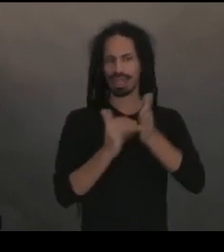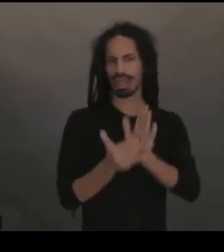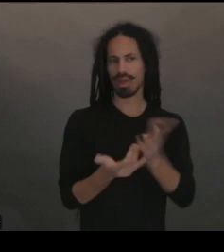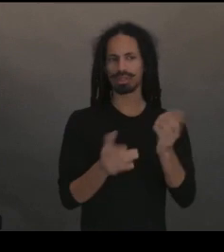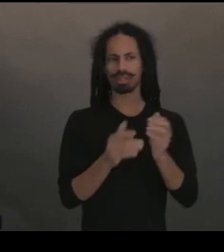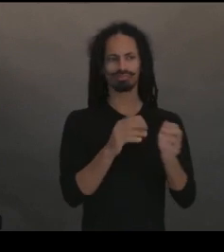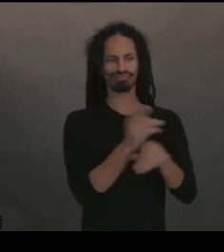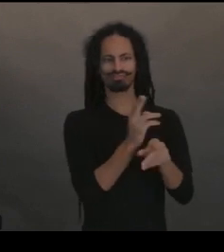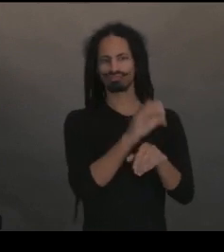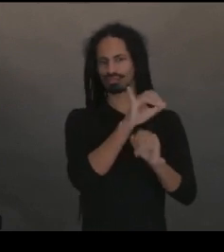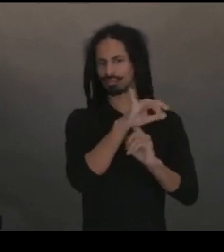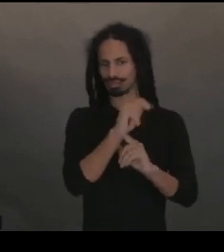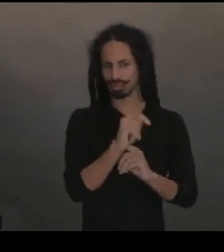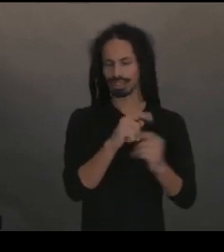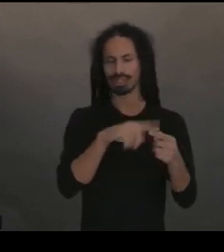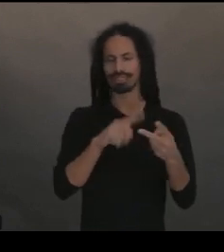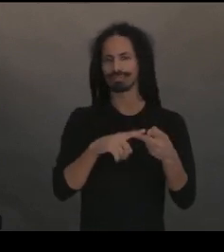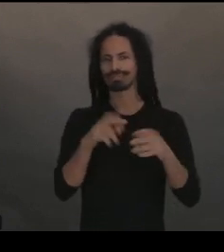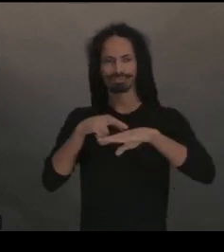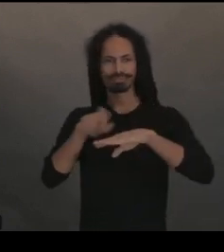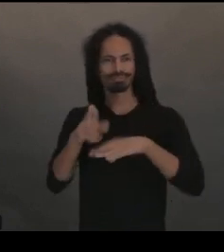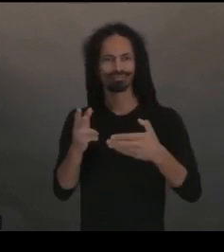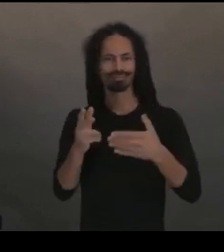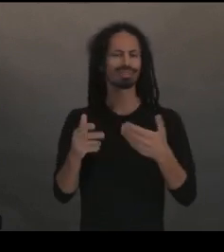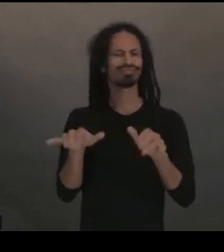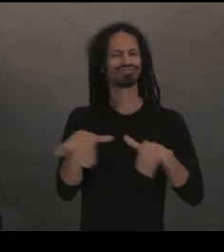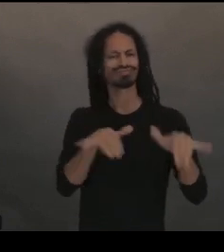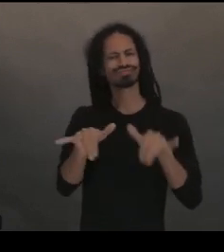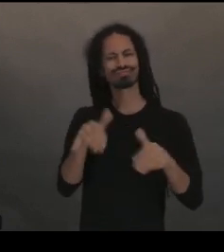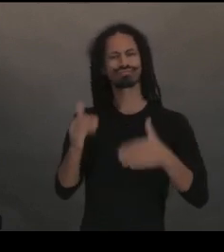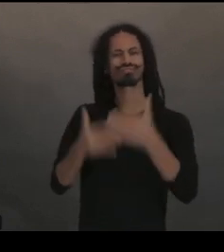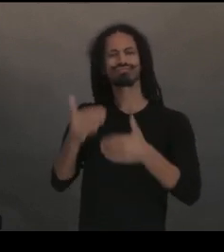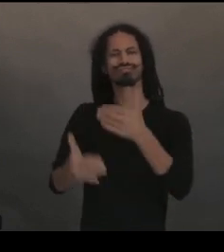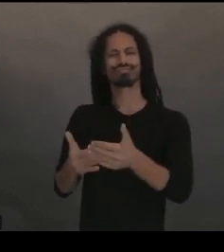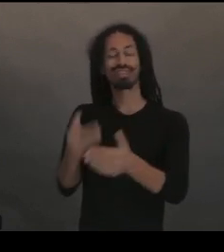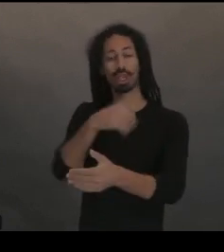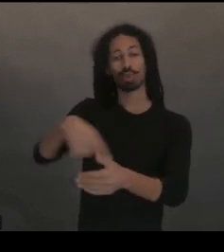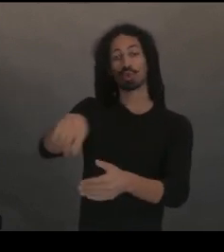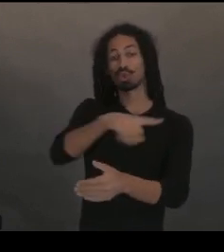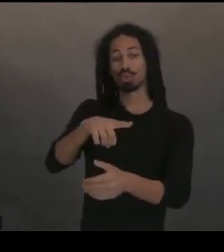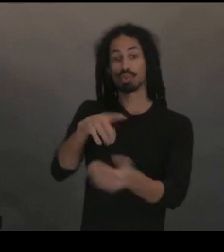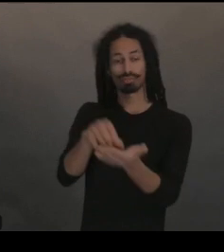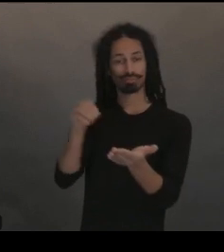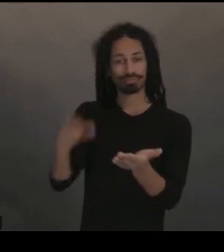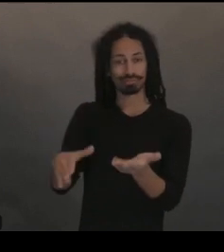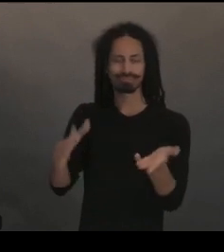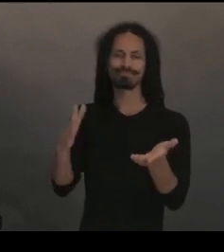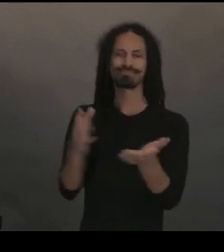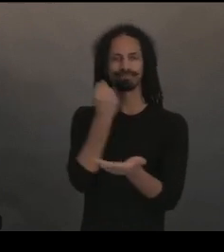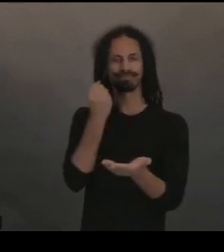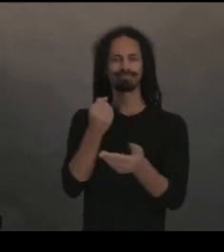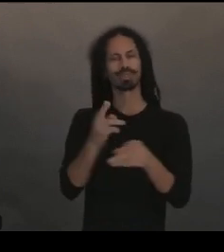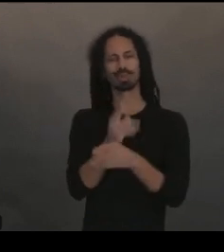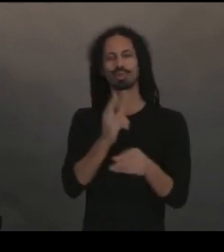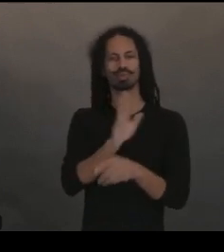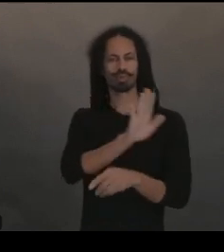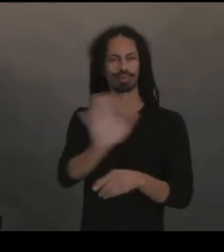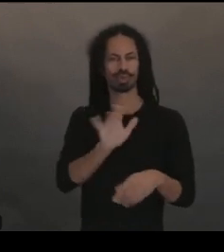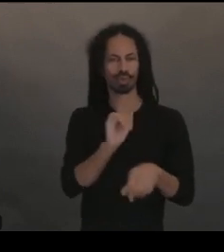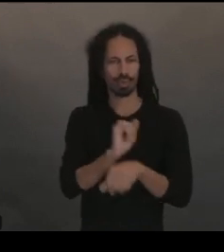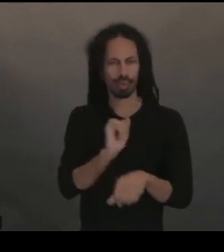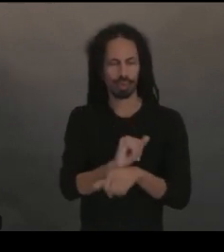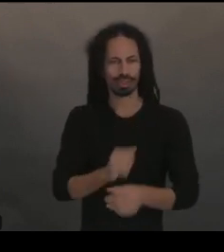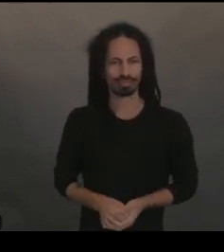and some standard procedures that you as a student can apply in your work. We're going to be talking about the